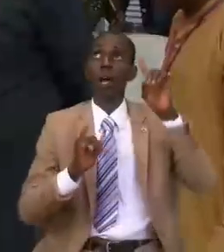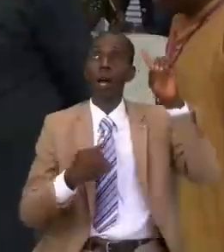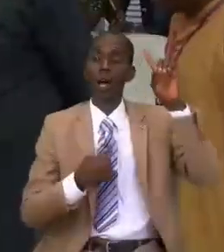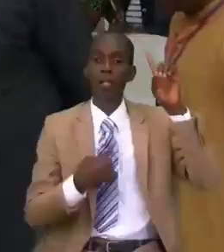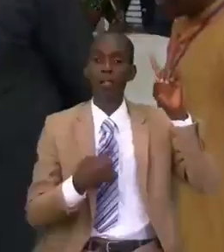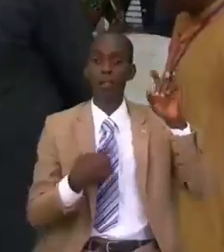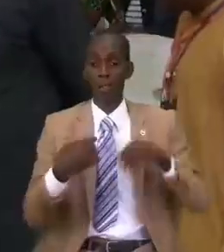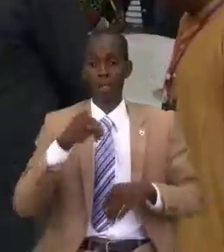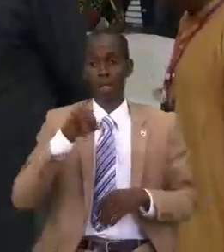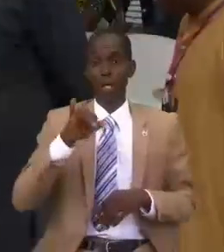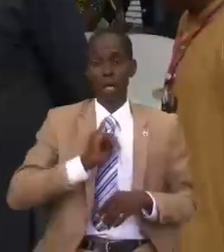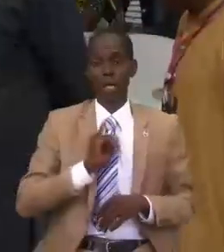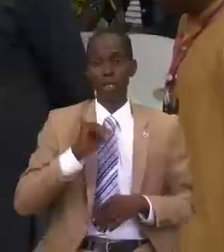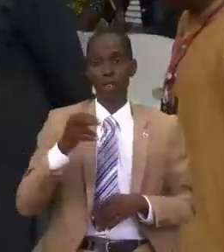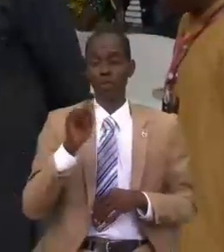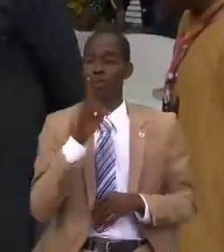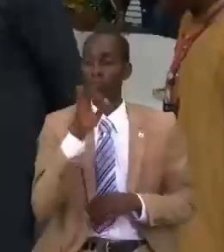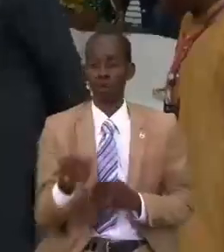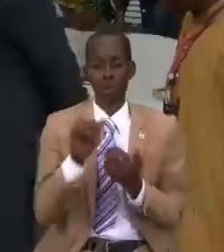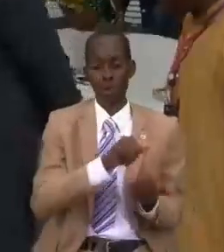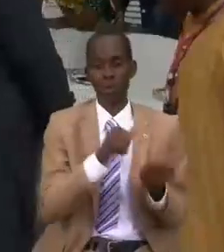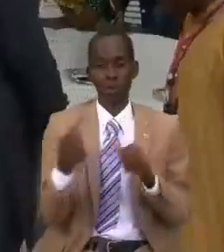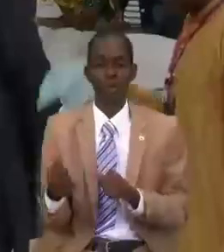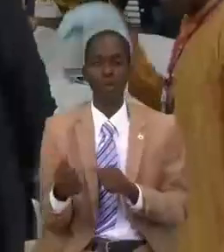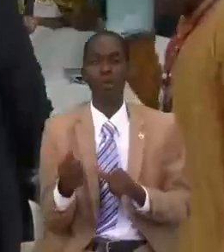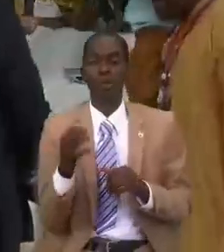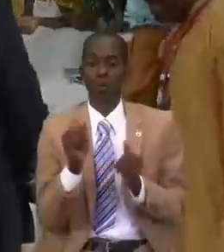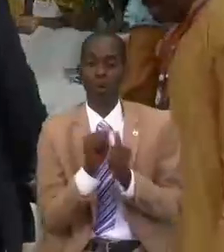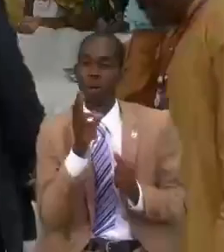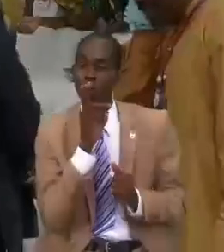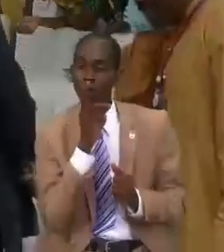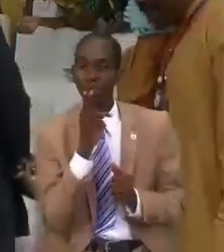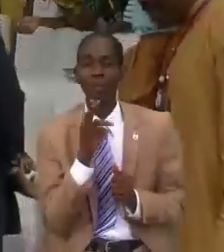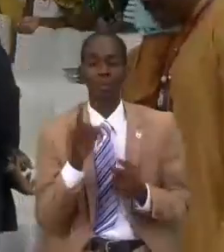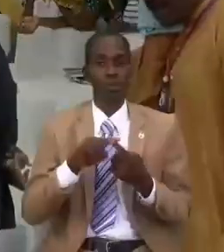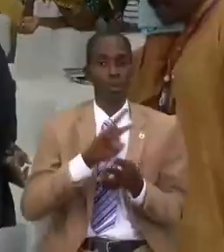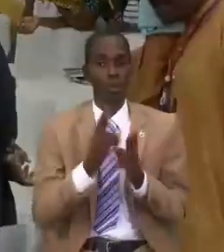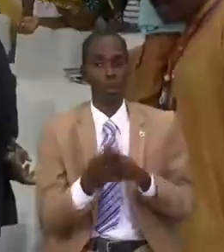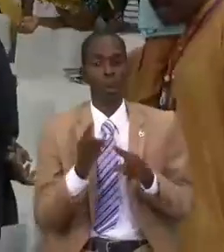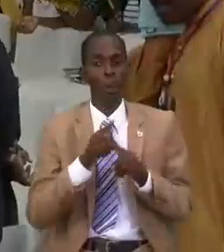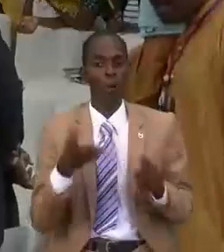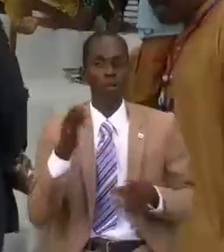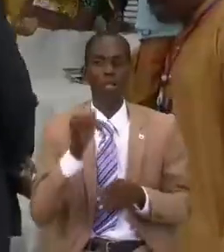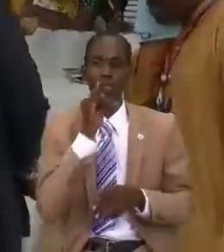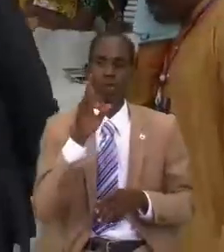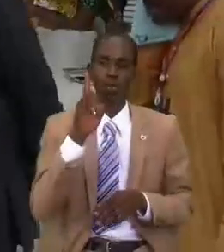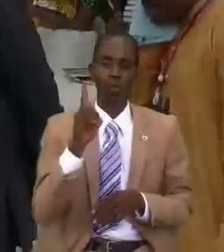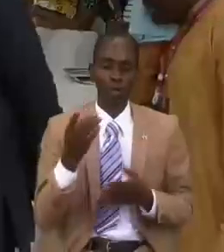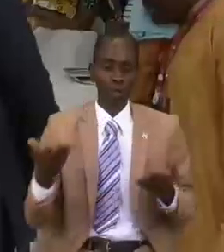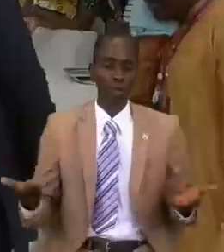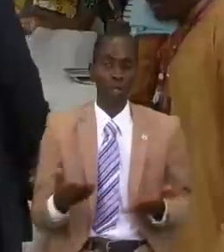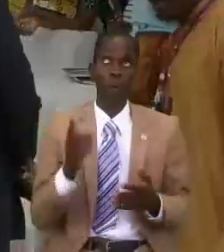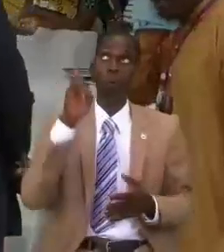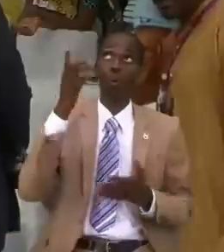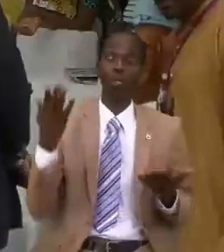is one here greater, higher, mightier than I am. He will baptize you with